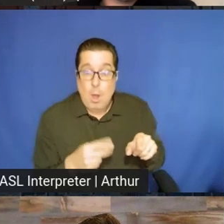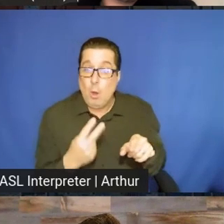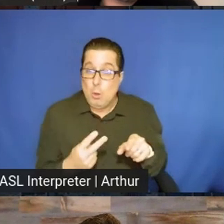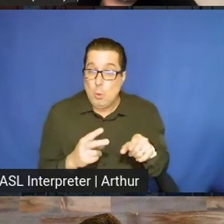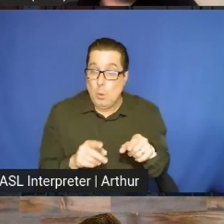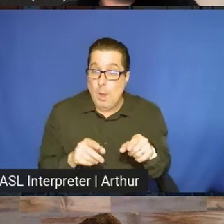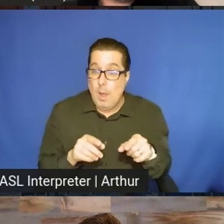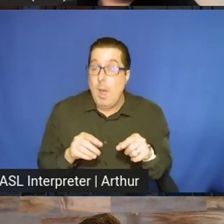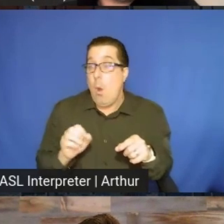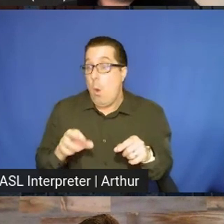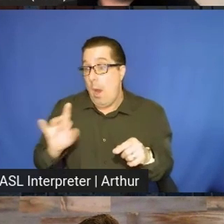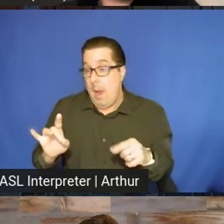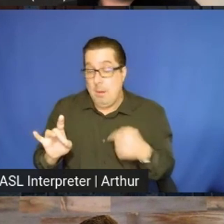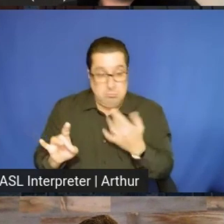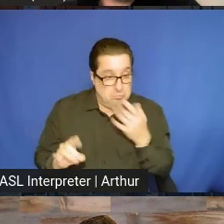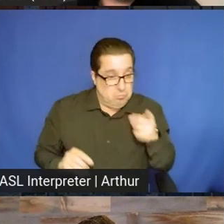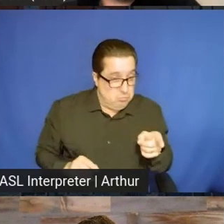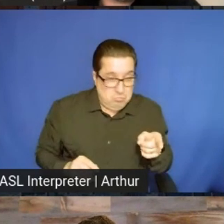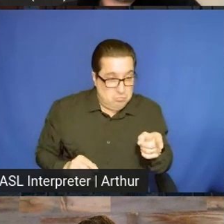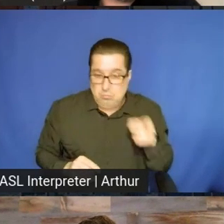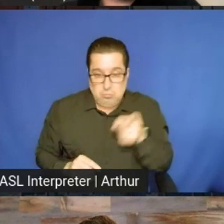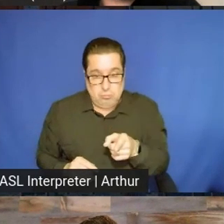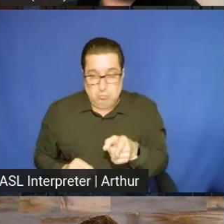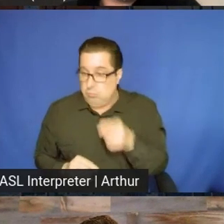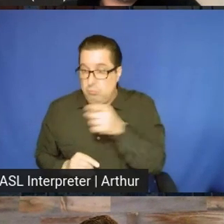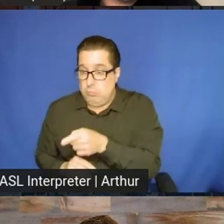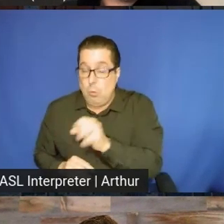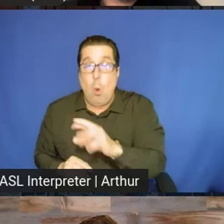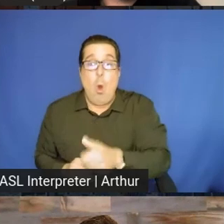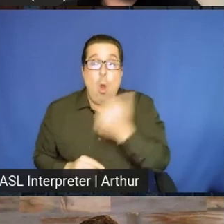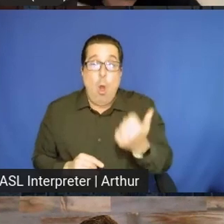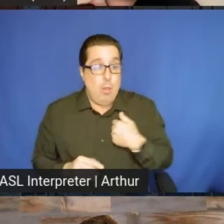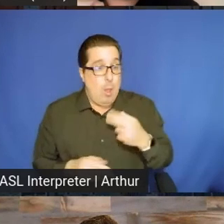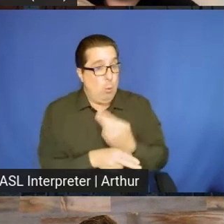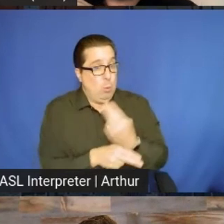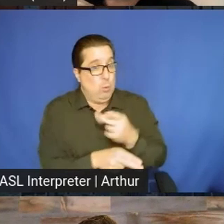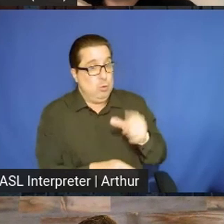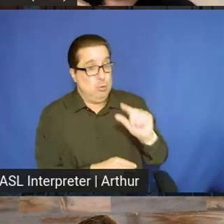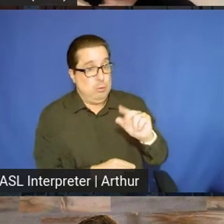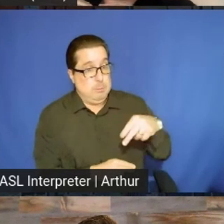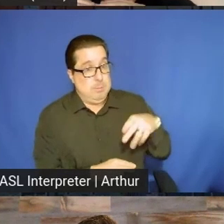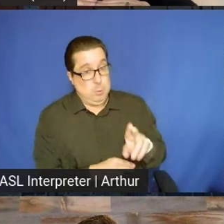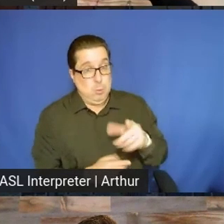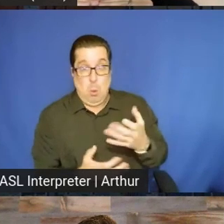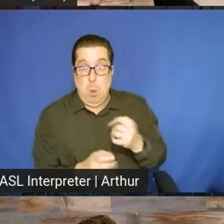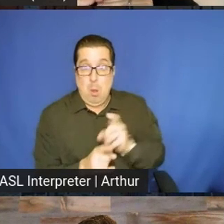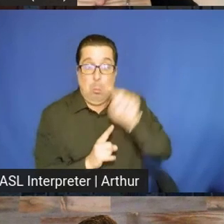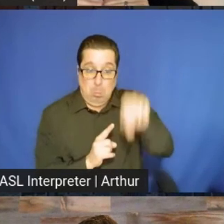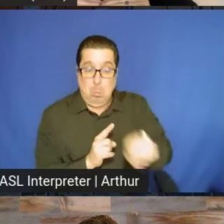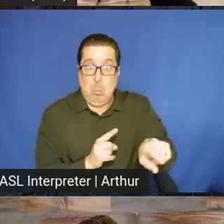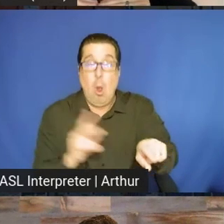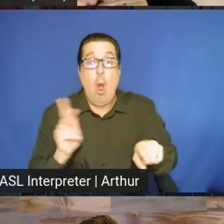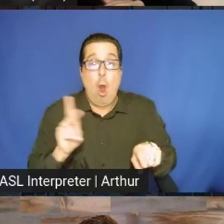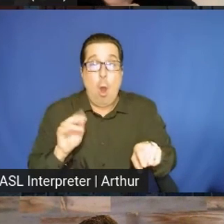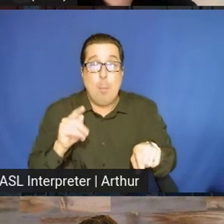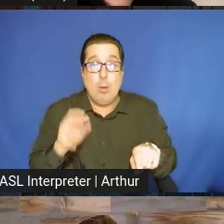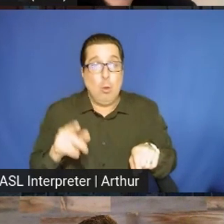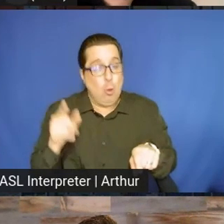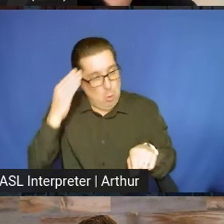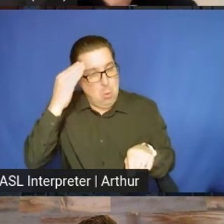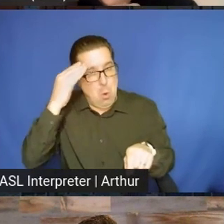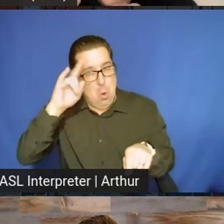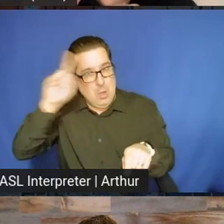Or, maybe I have other instances that, I want to use GPUs. So Karpenter is intelligent enough where it can actually go through